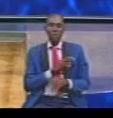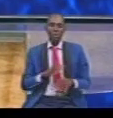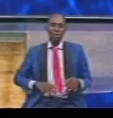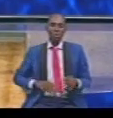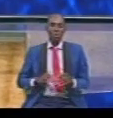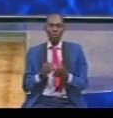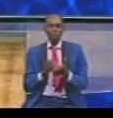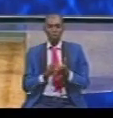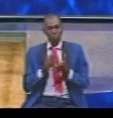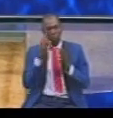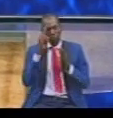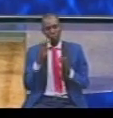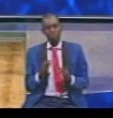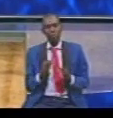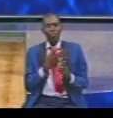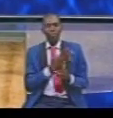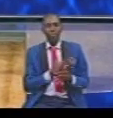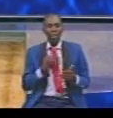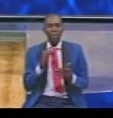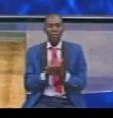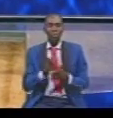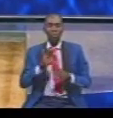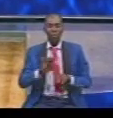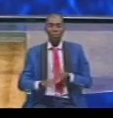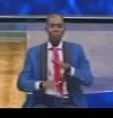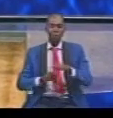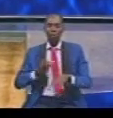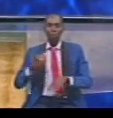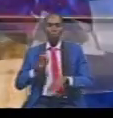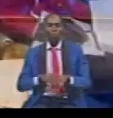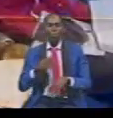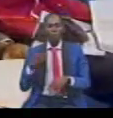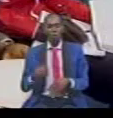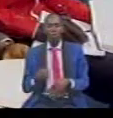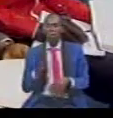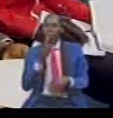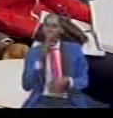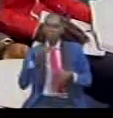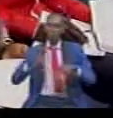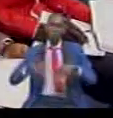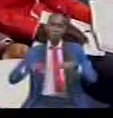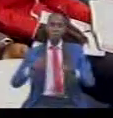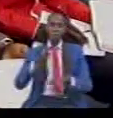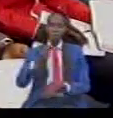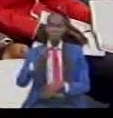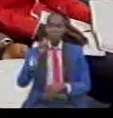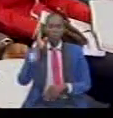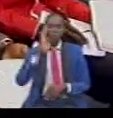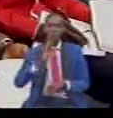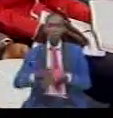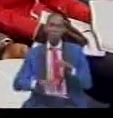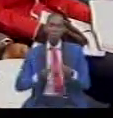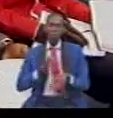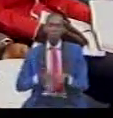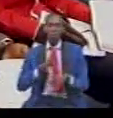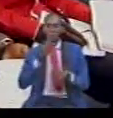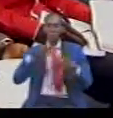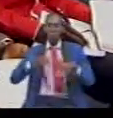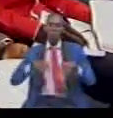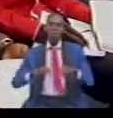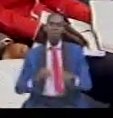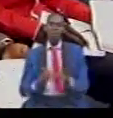walking upon the sea. You'll walk upon the sea. He that believeth on